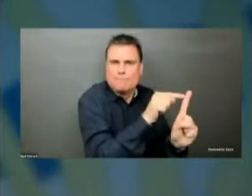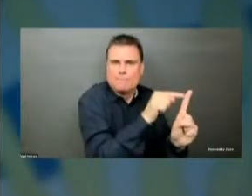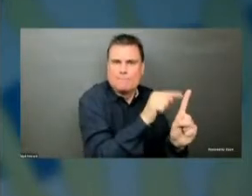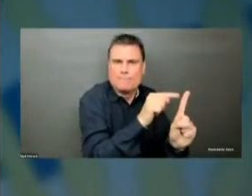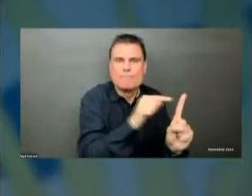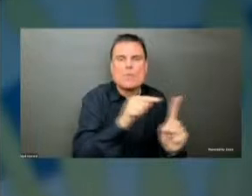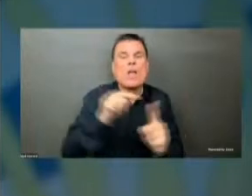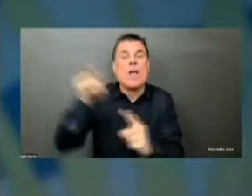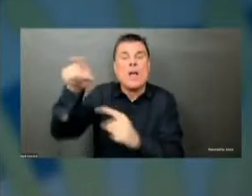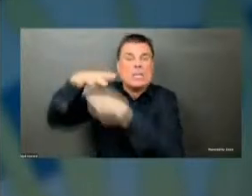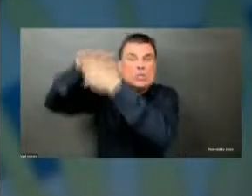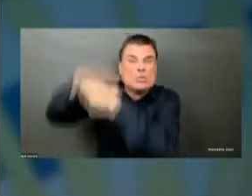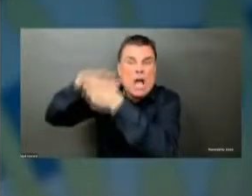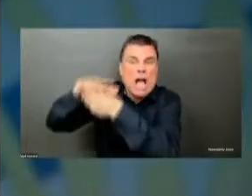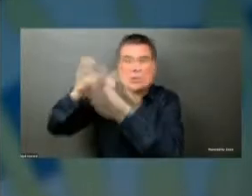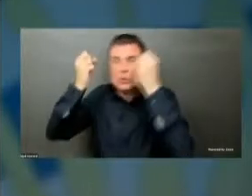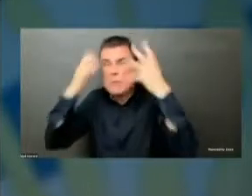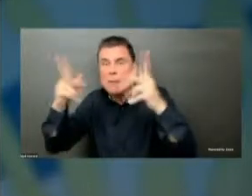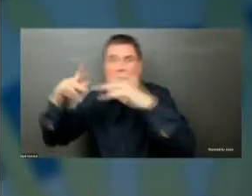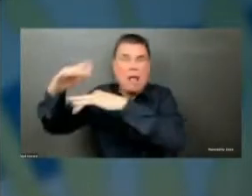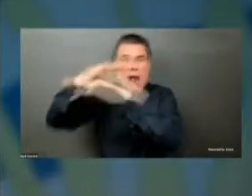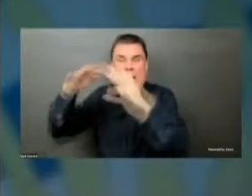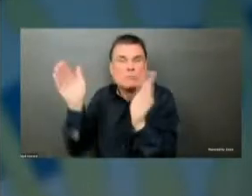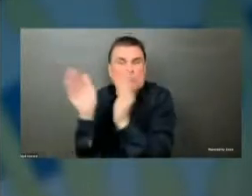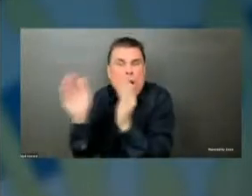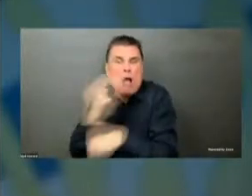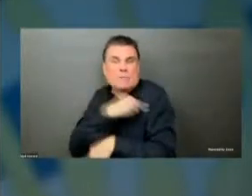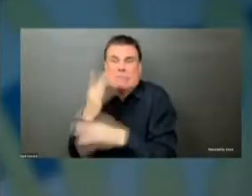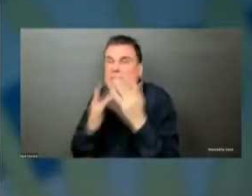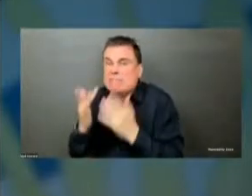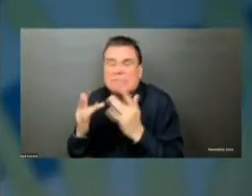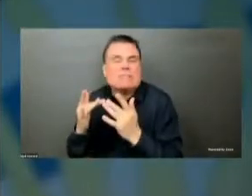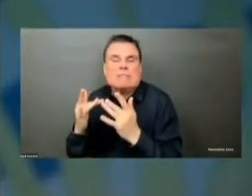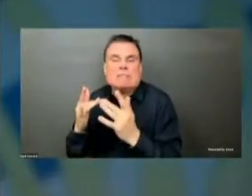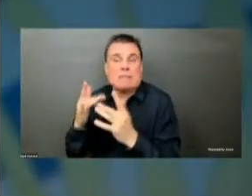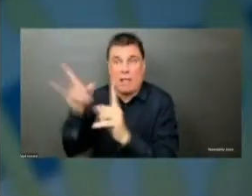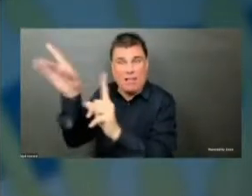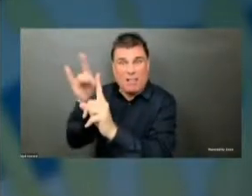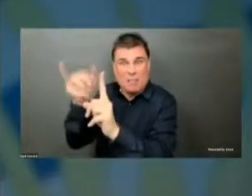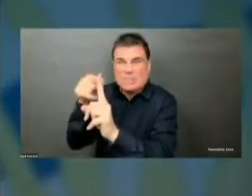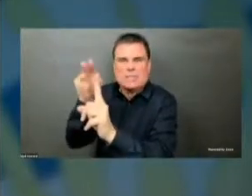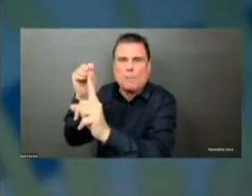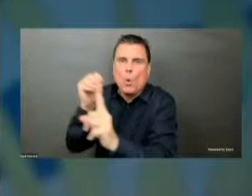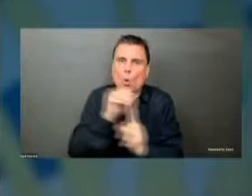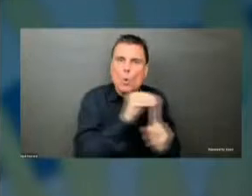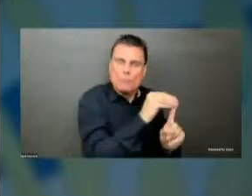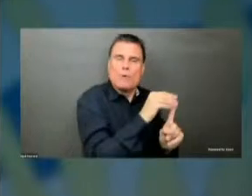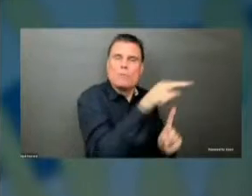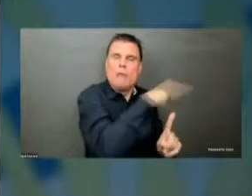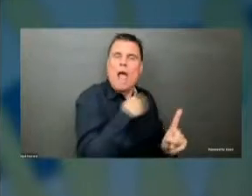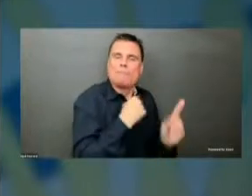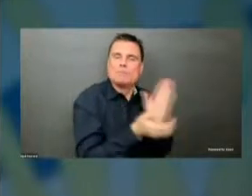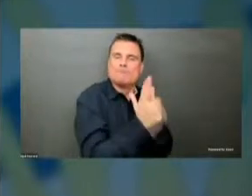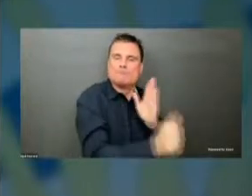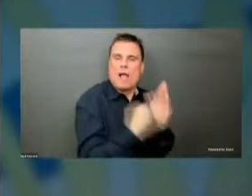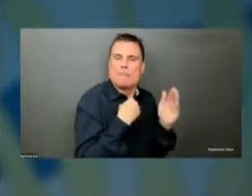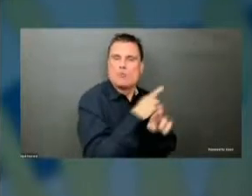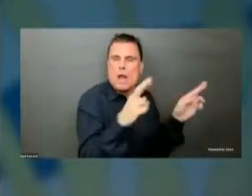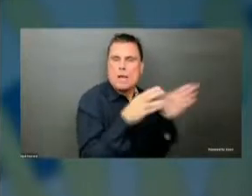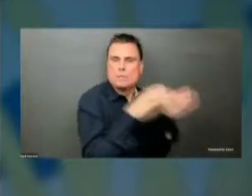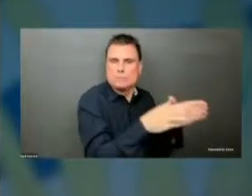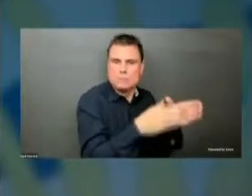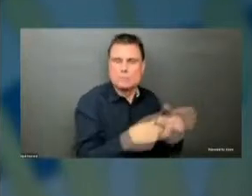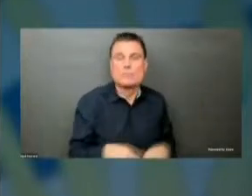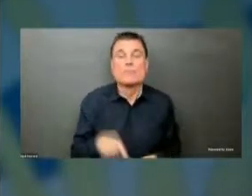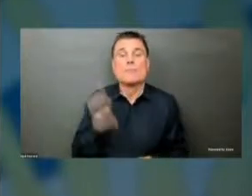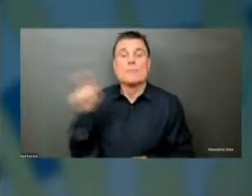This is an update of our distribution of cases, hospitalizations, ICU, and deaths by age.